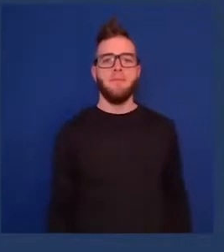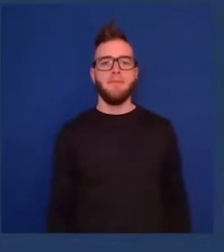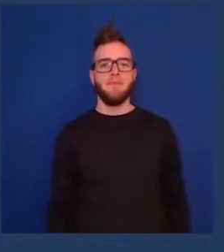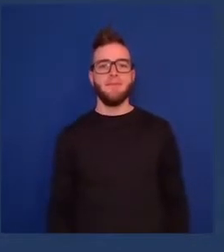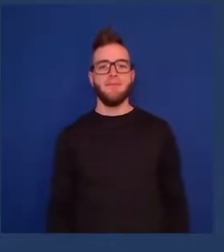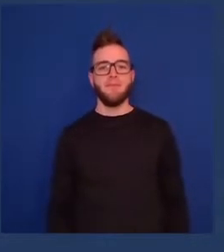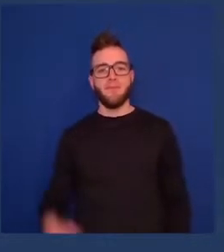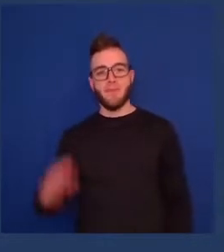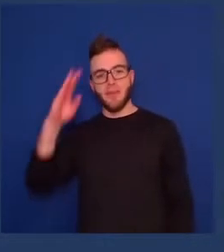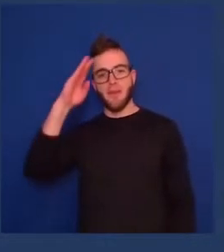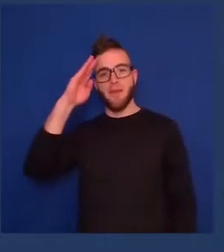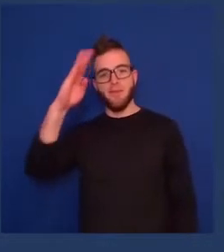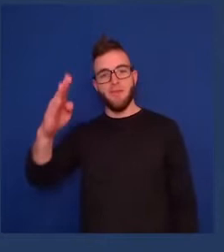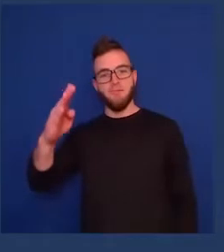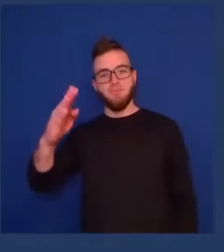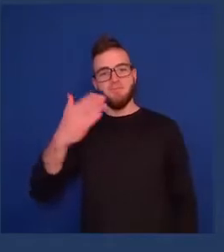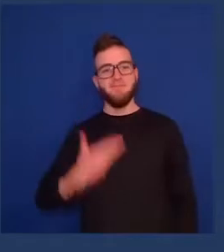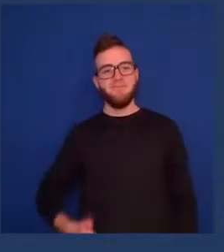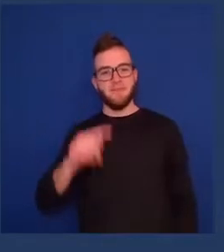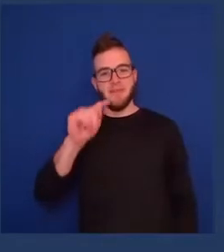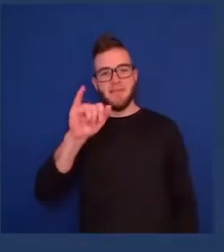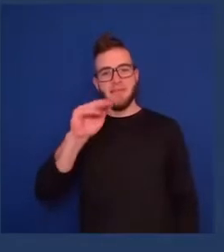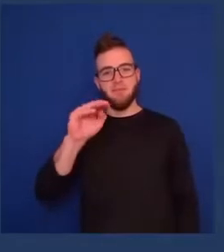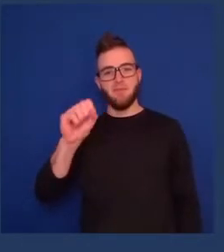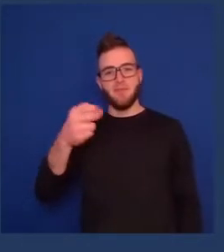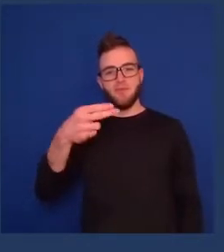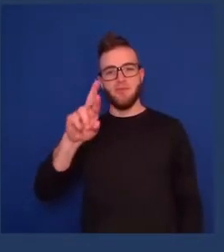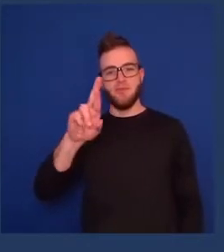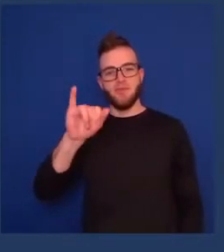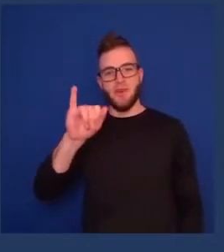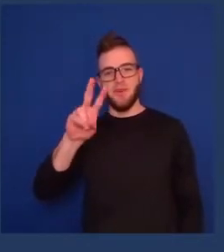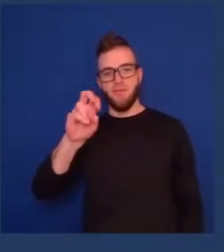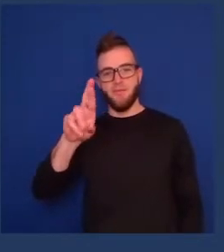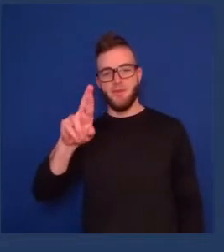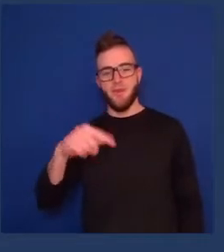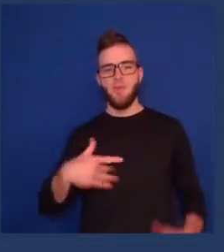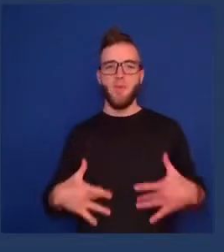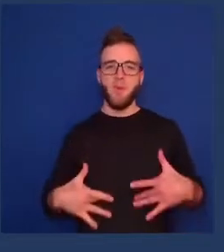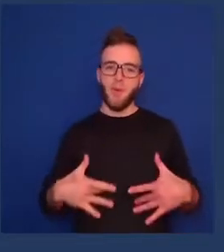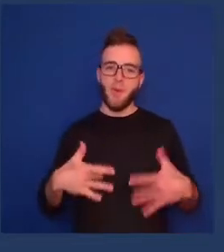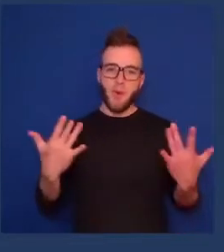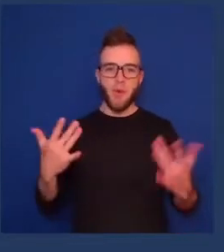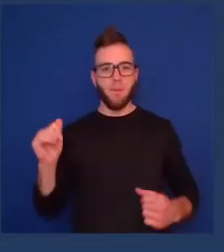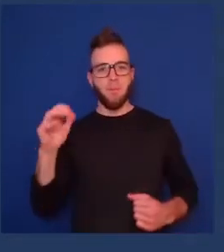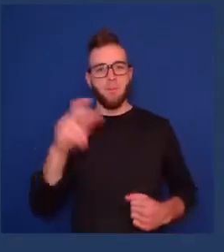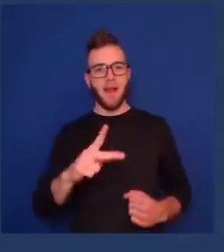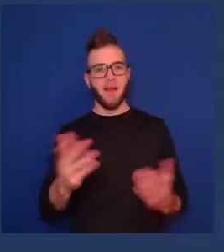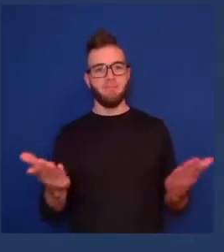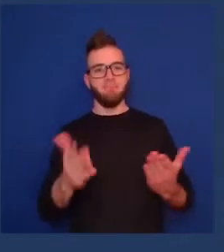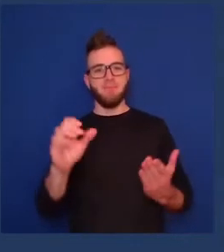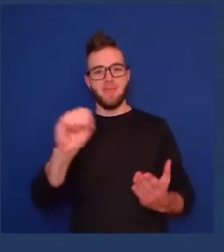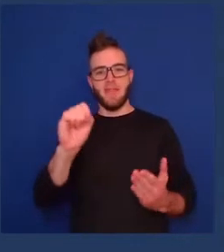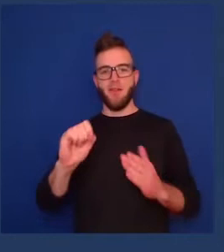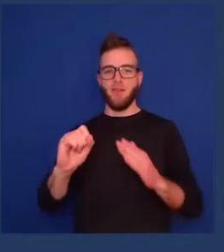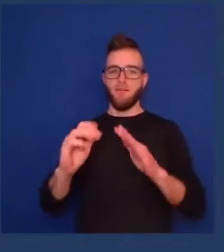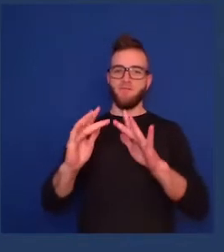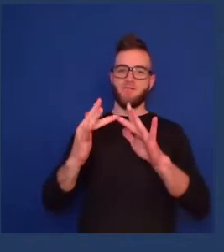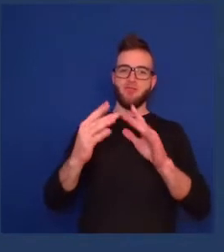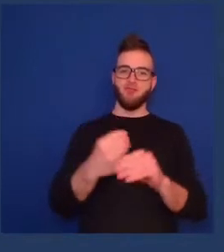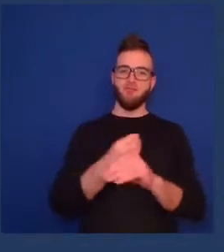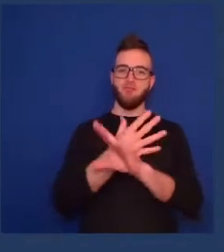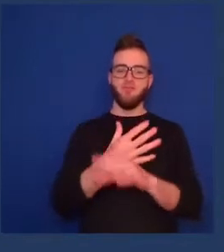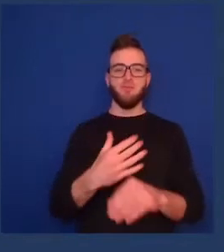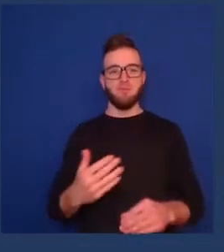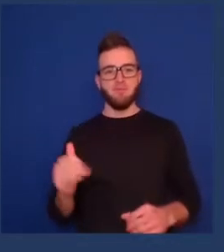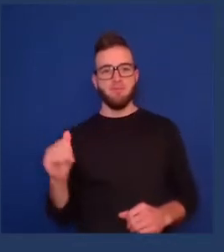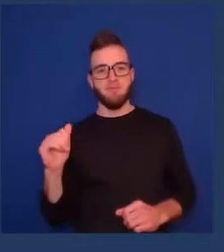Hello, everyone. I'm Tim Shriver, and I'm thrilled to be back in Seattle virtually. I'm thrilled to be back at Microsoft, thrilled to be back with